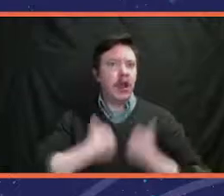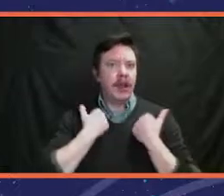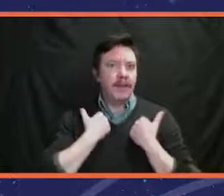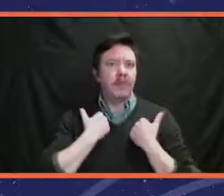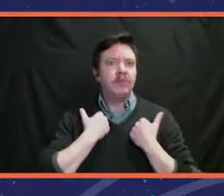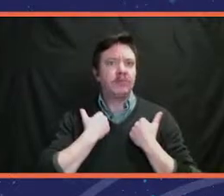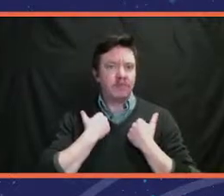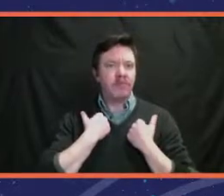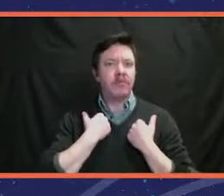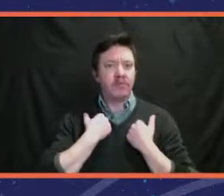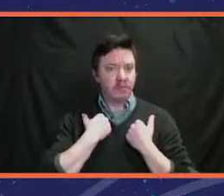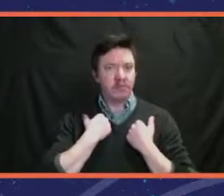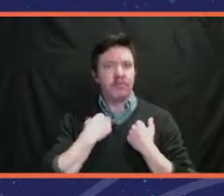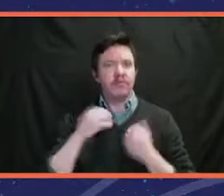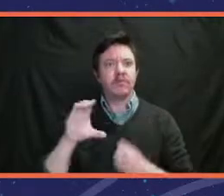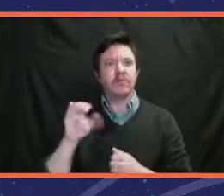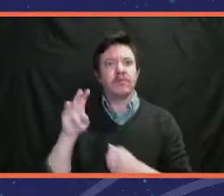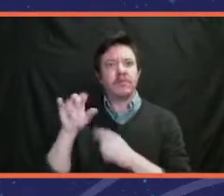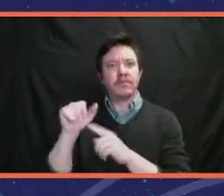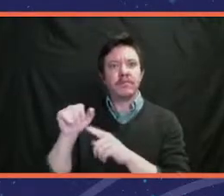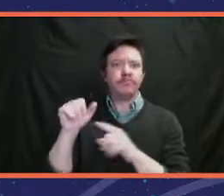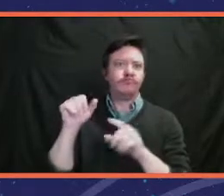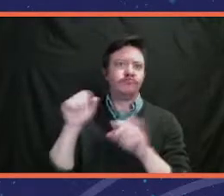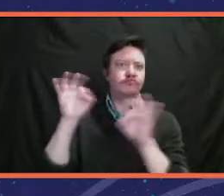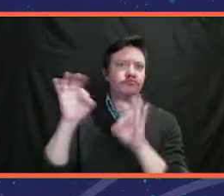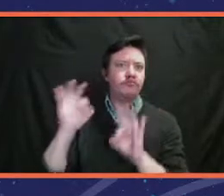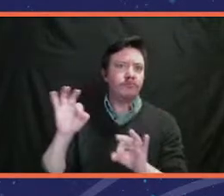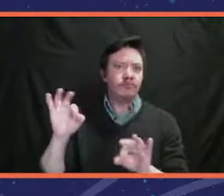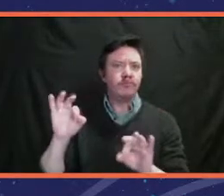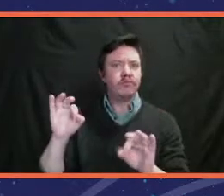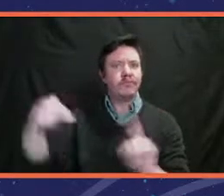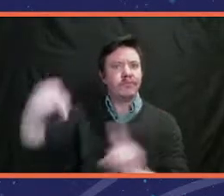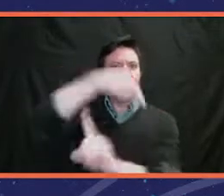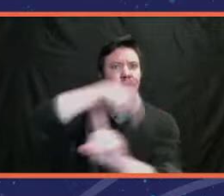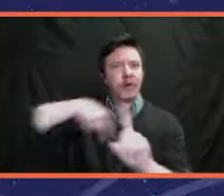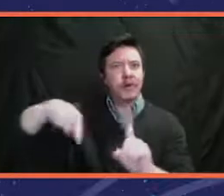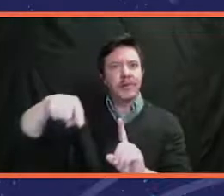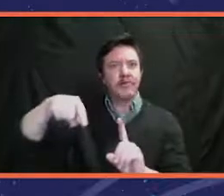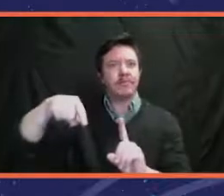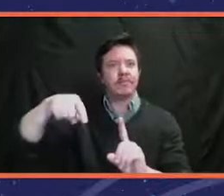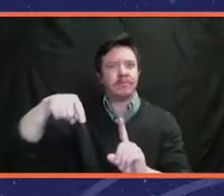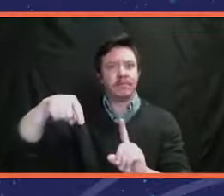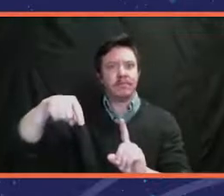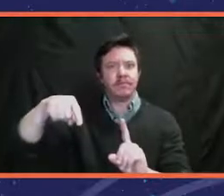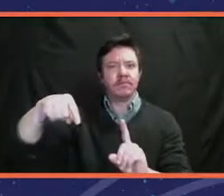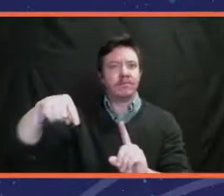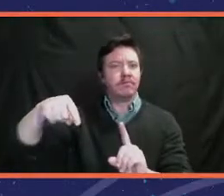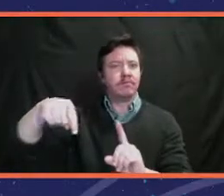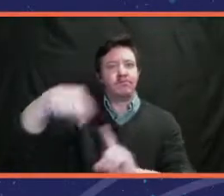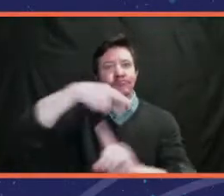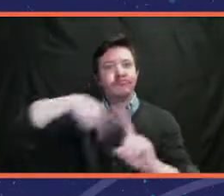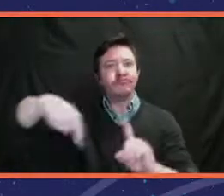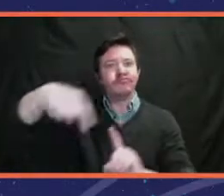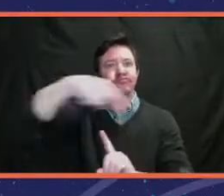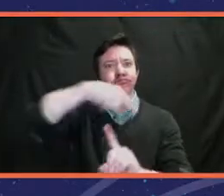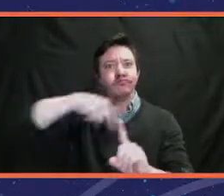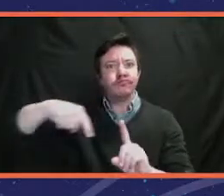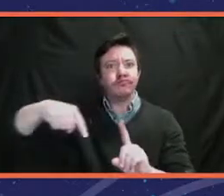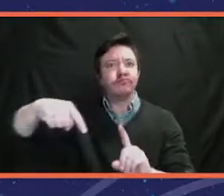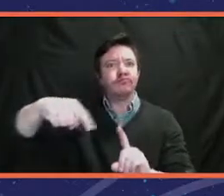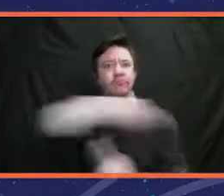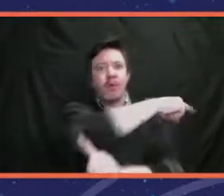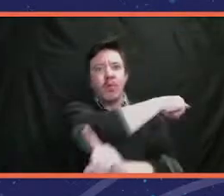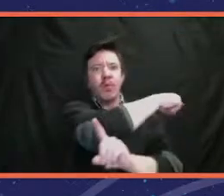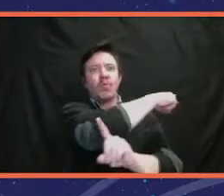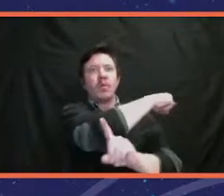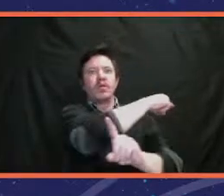as Kiara was sort of describing, this orbit that when something kind of gets out of that sort of cycle, you